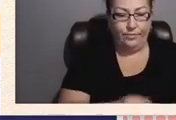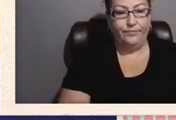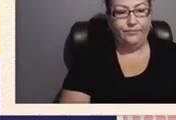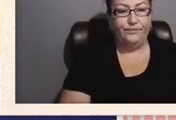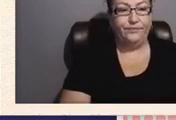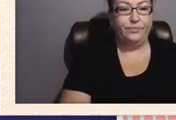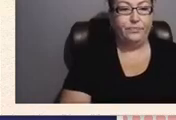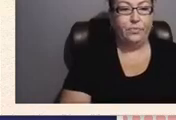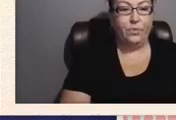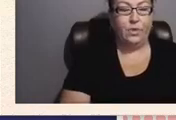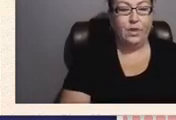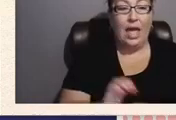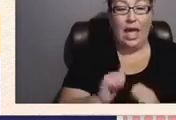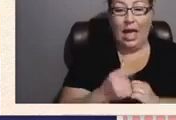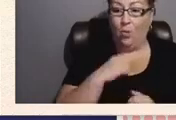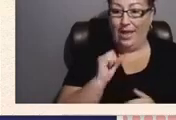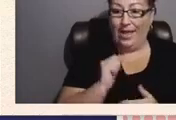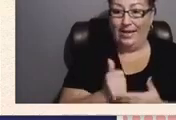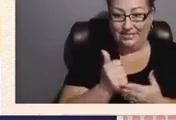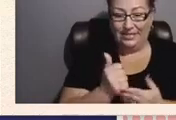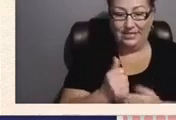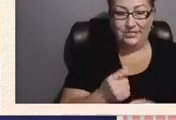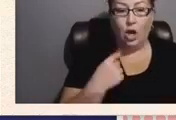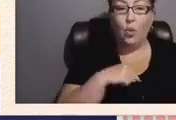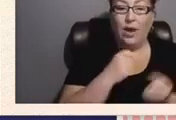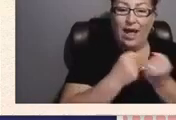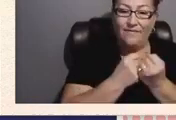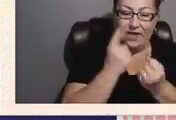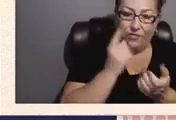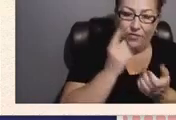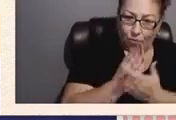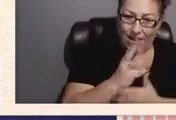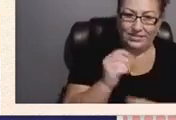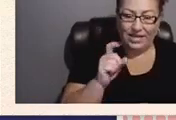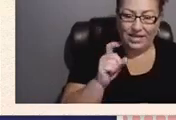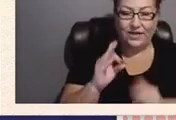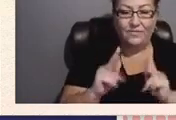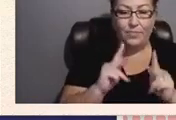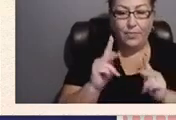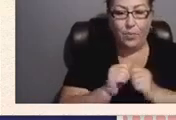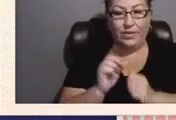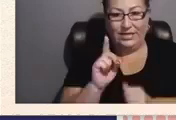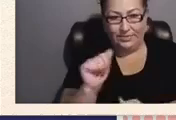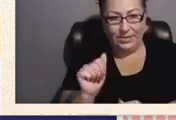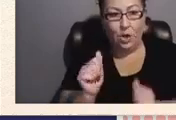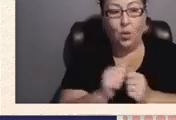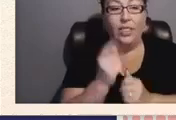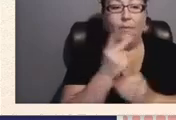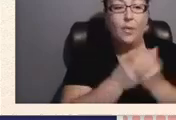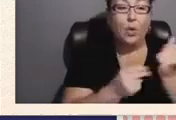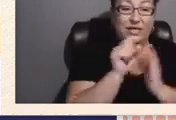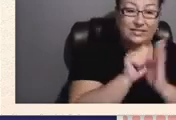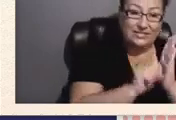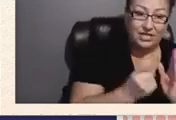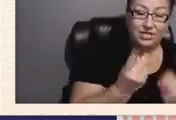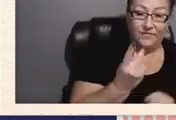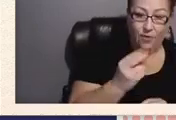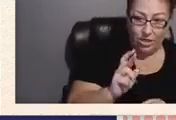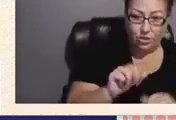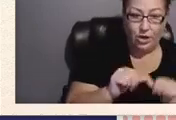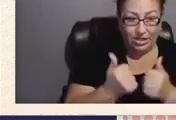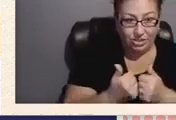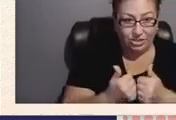How we can assist. We advocate for the rights and the needs for people with disabilities with both state vocational rehabilitation